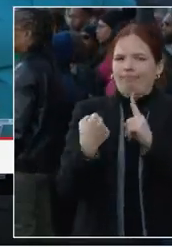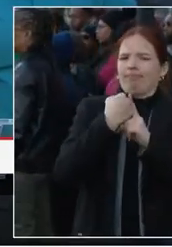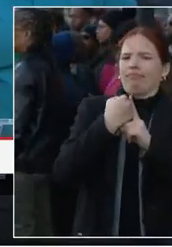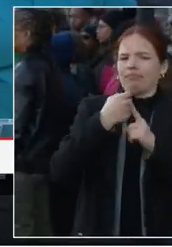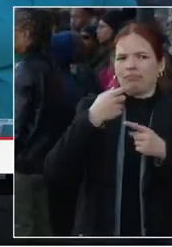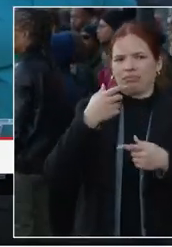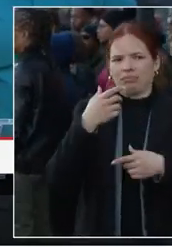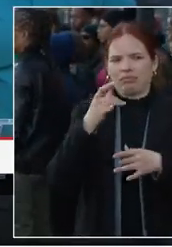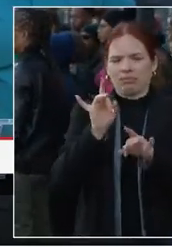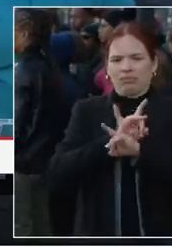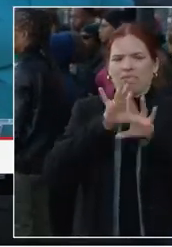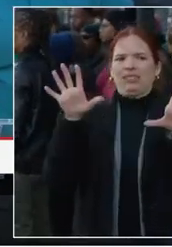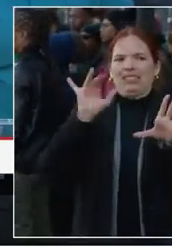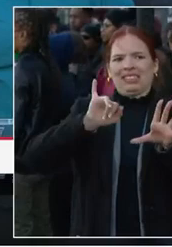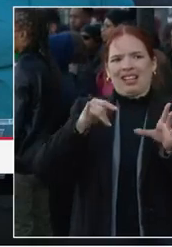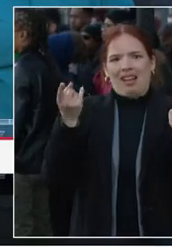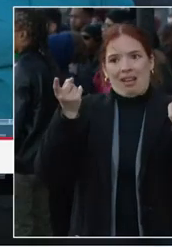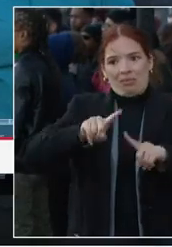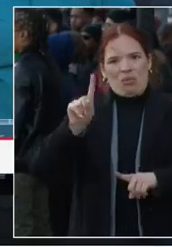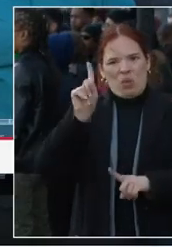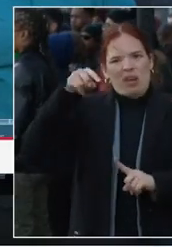Petworth Library earlier this